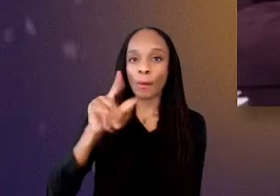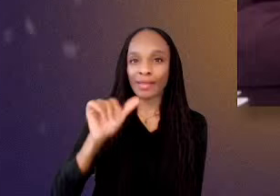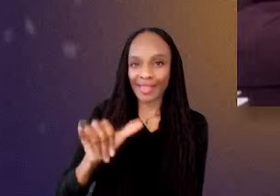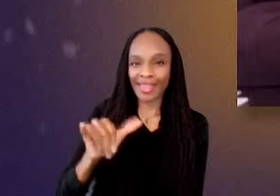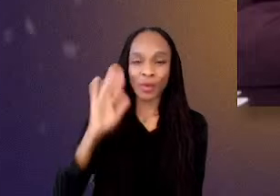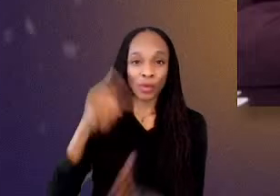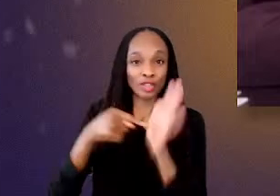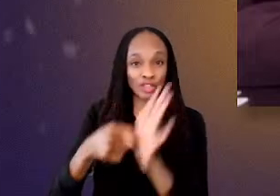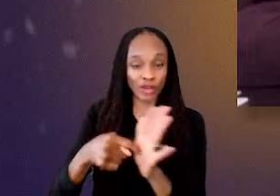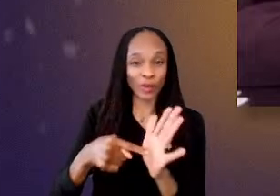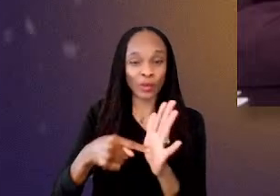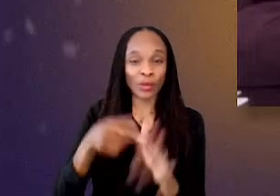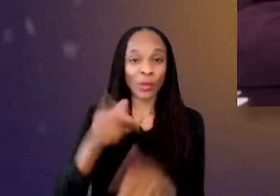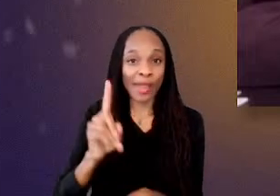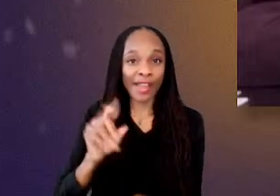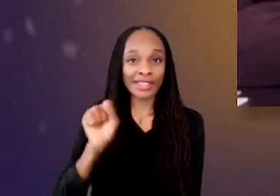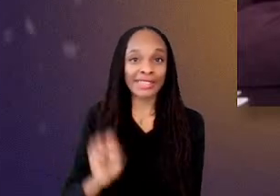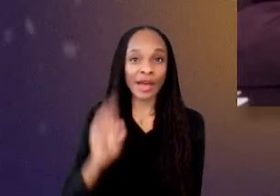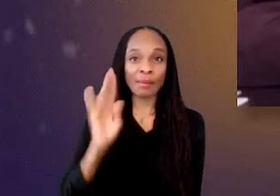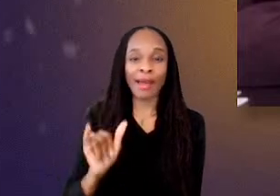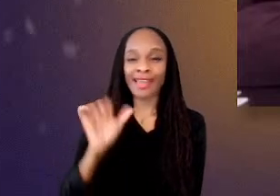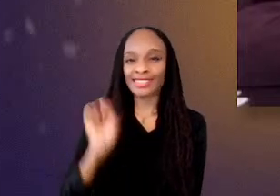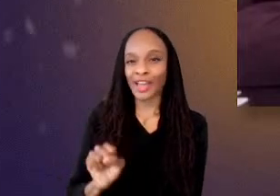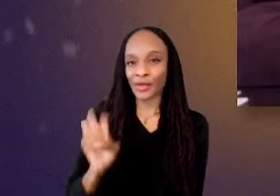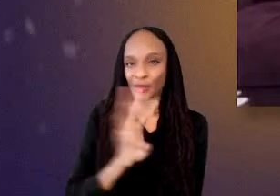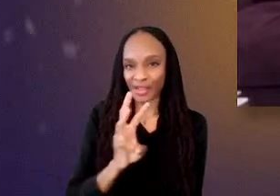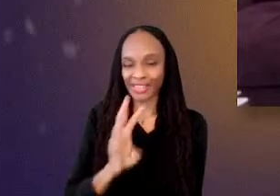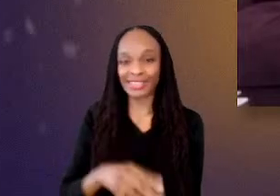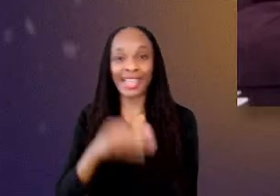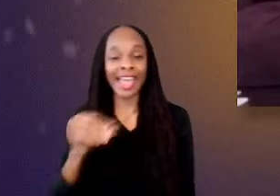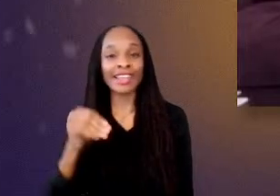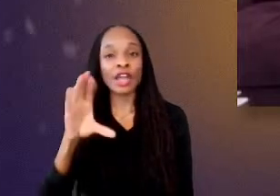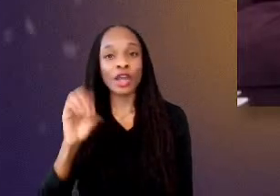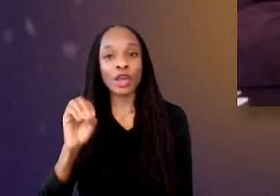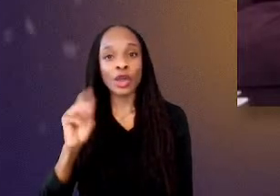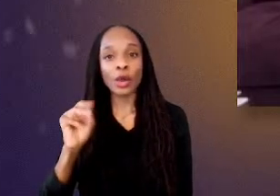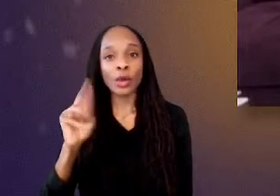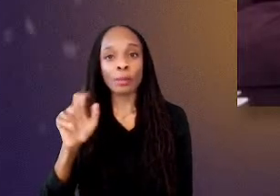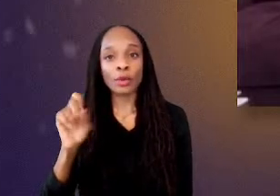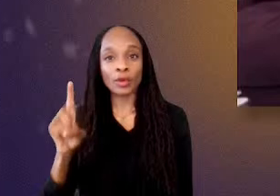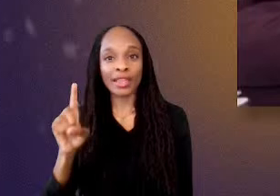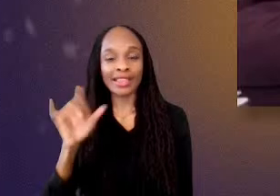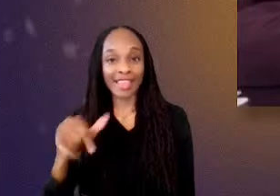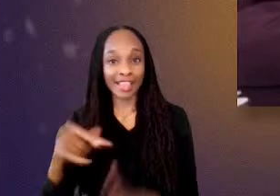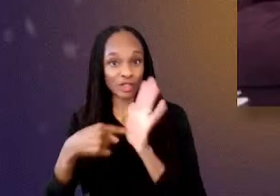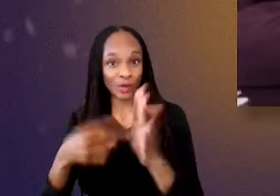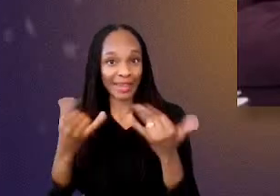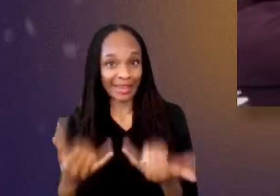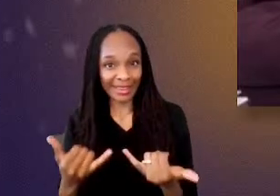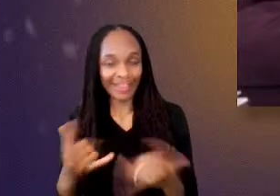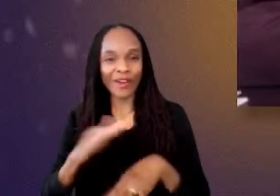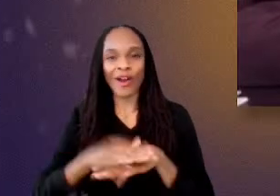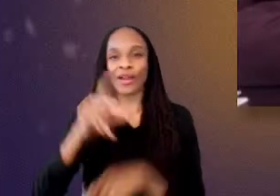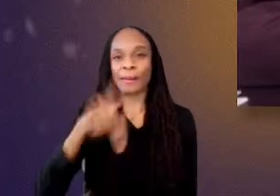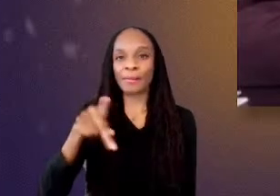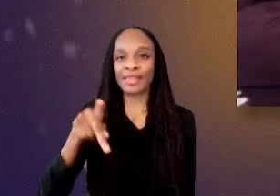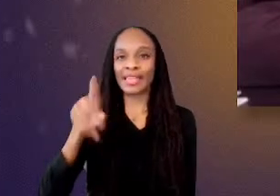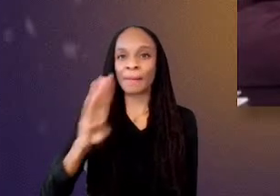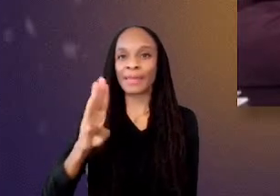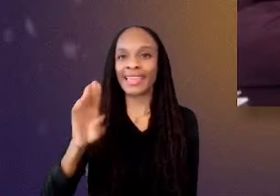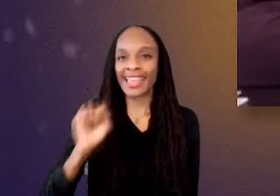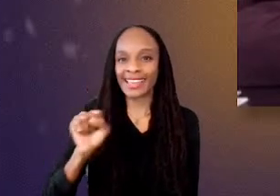week, and also Commuted, which aired on PBS, or which is airing on PBS,